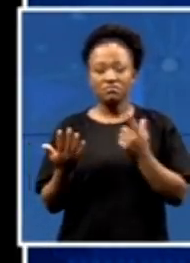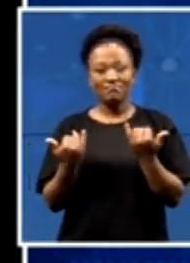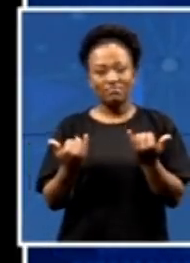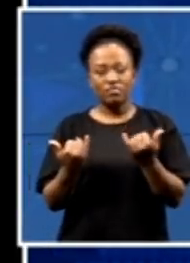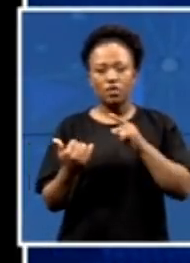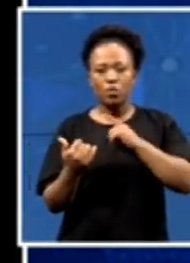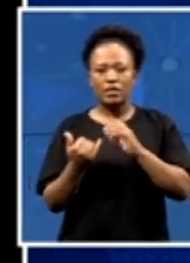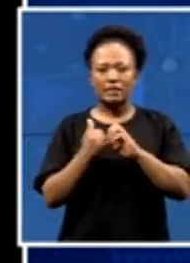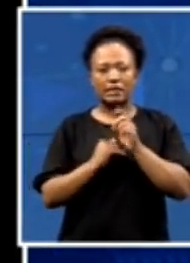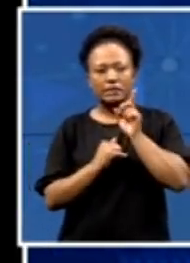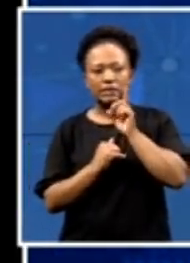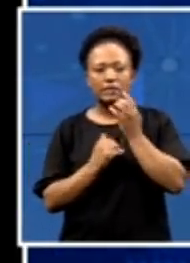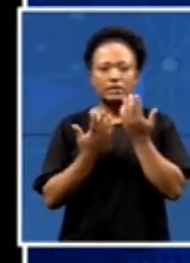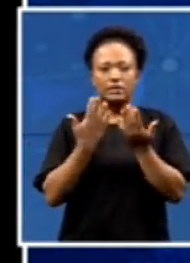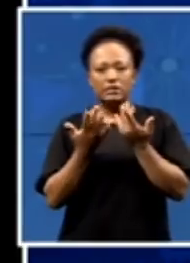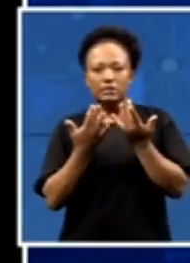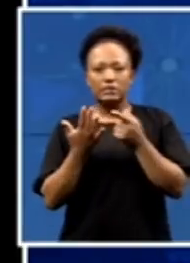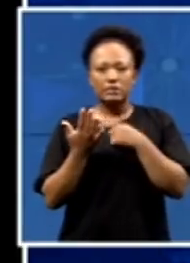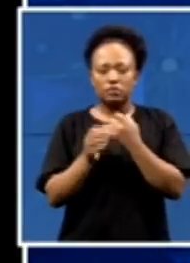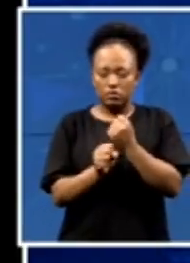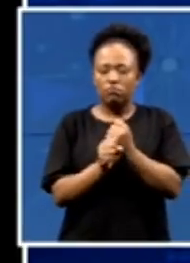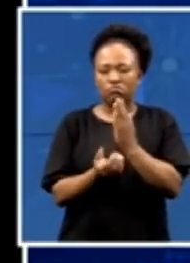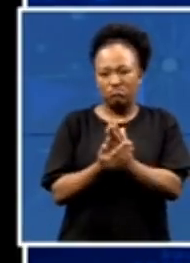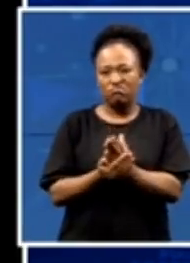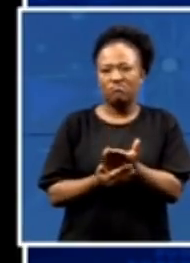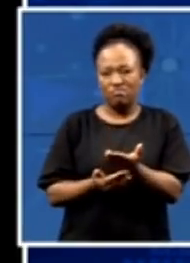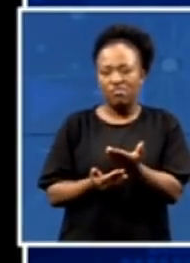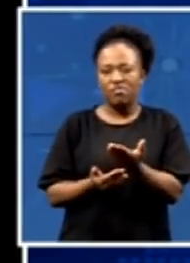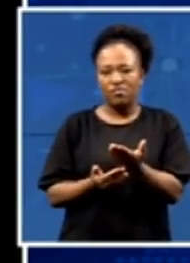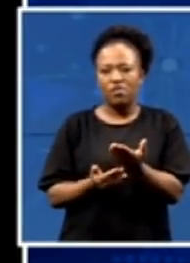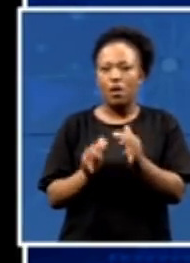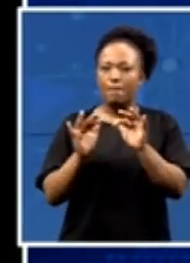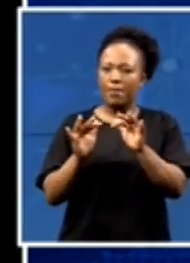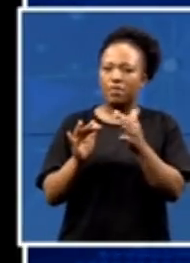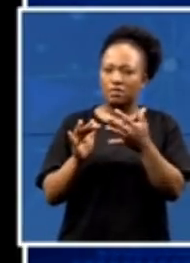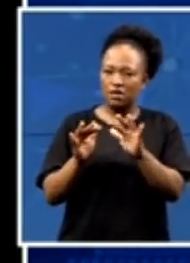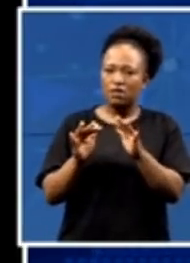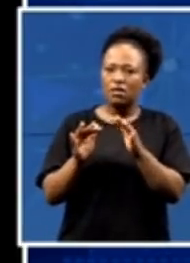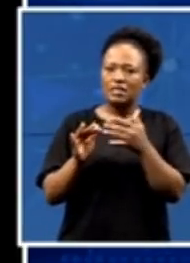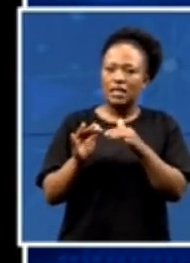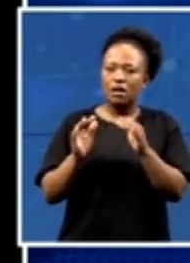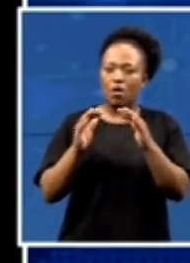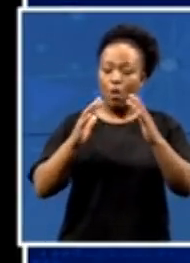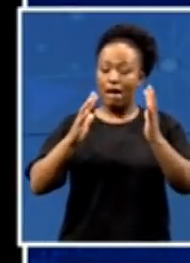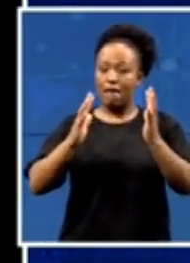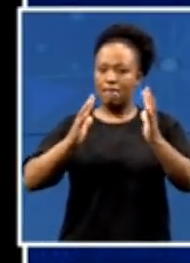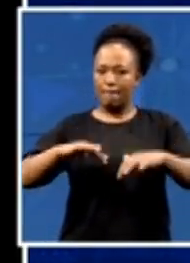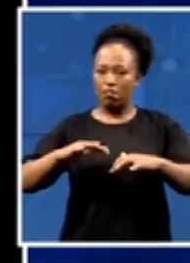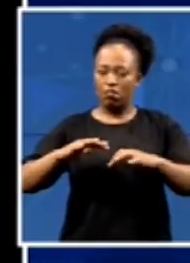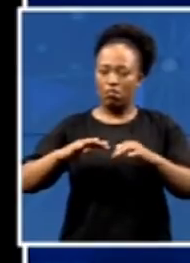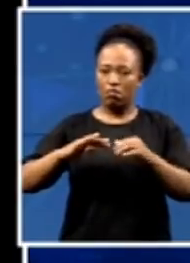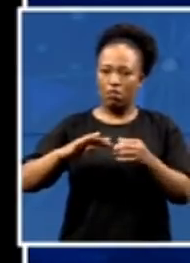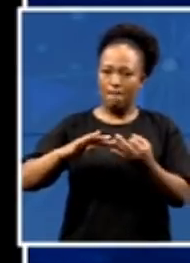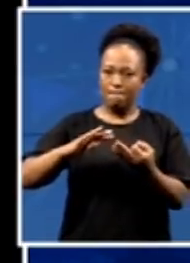work to ensure that those people who are trapped under the rubble are able to bring them to